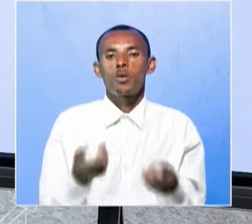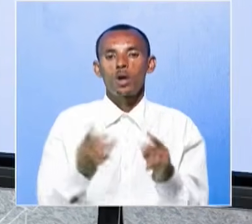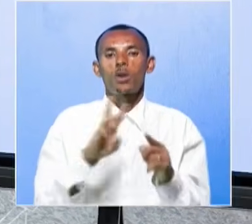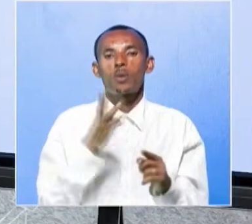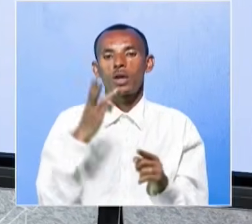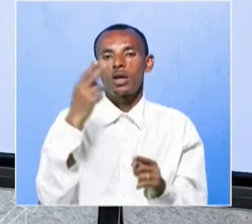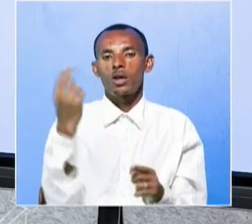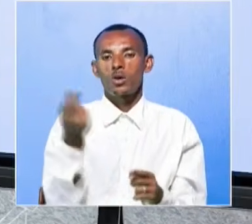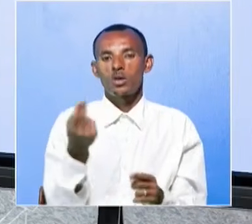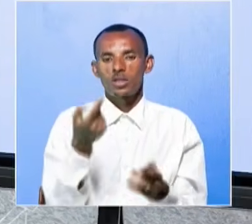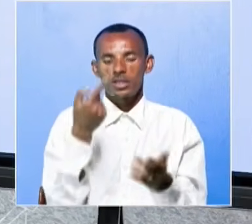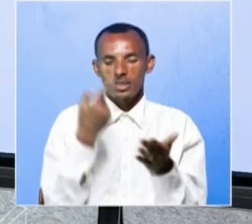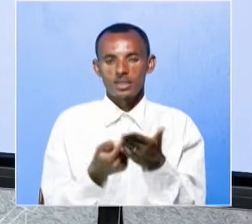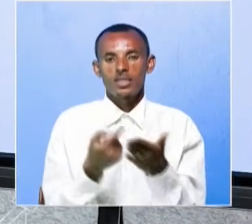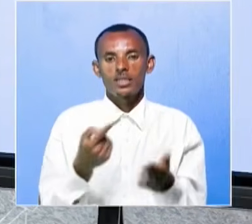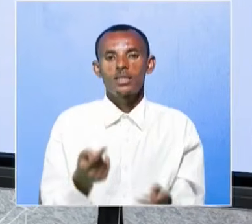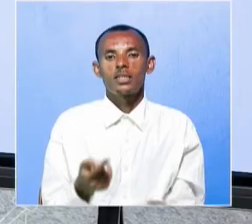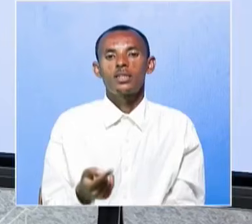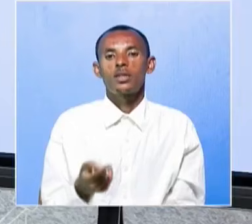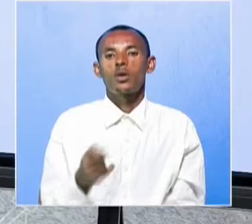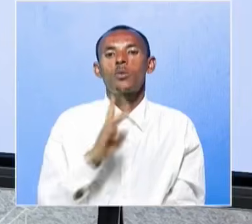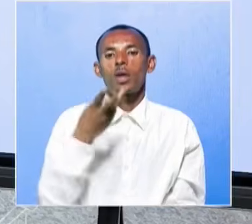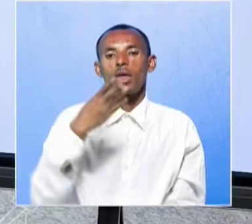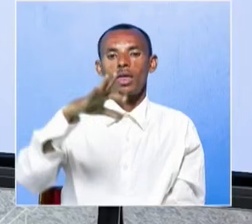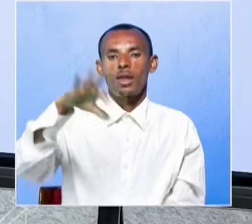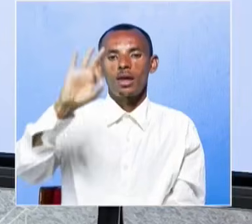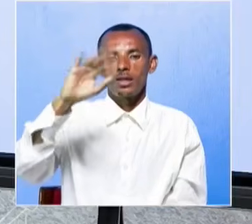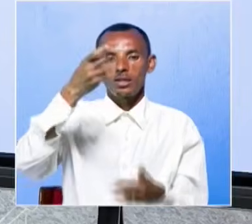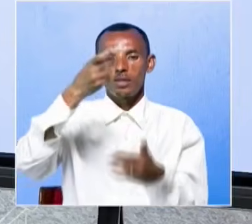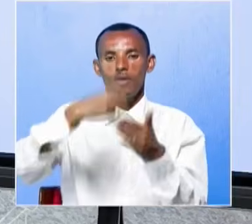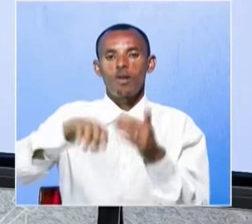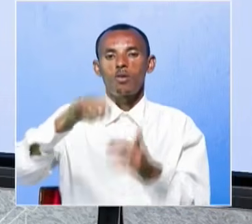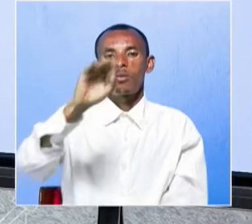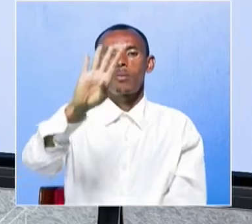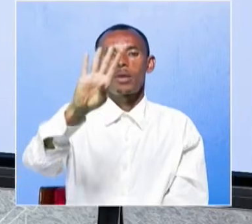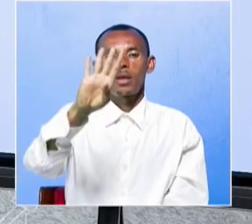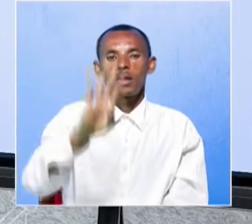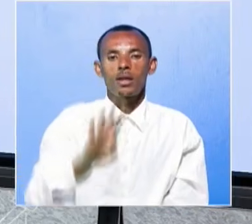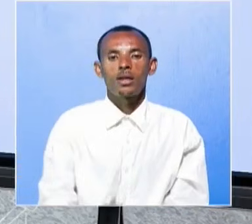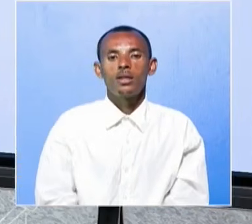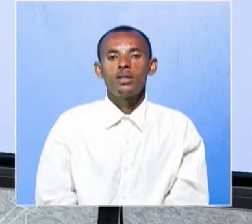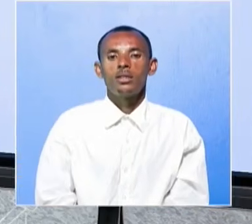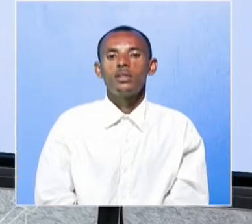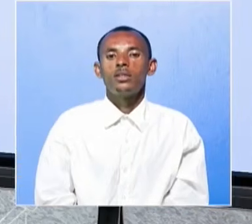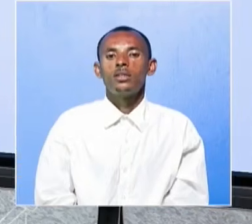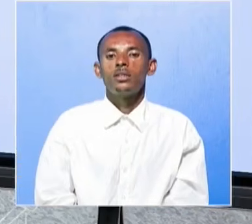take this, we obtain the value of B. So 6 over